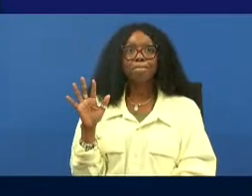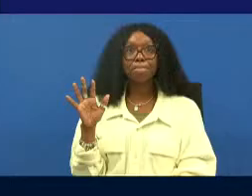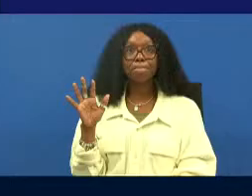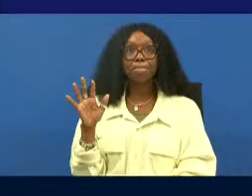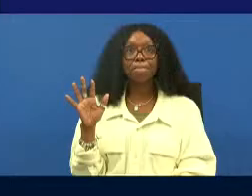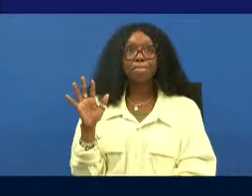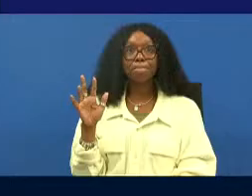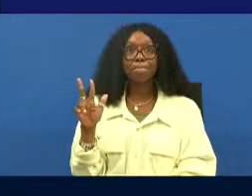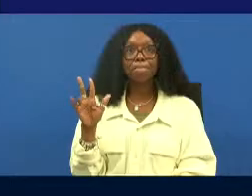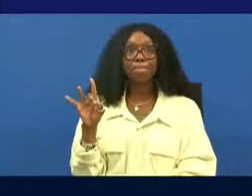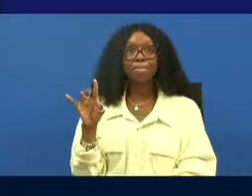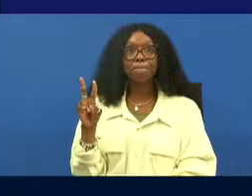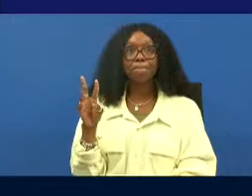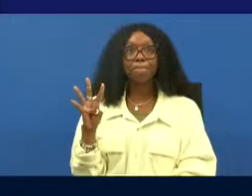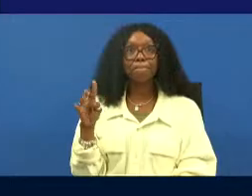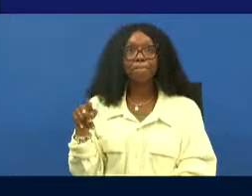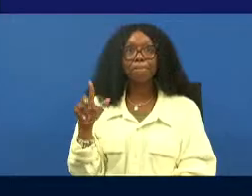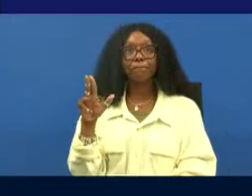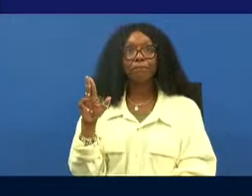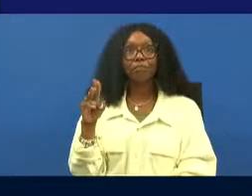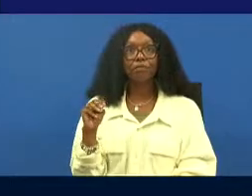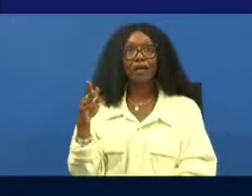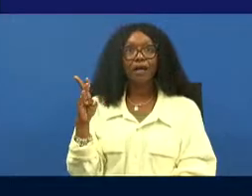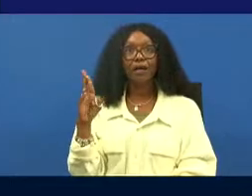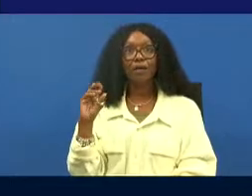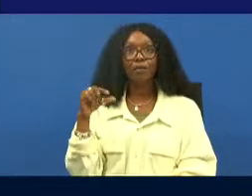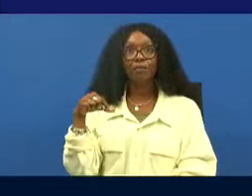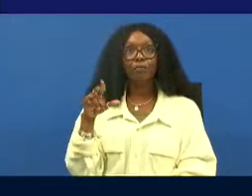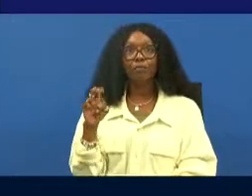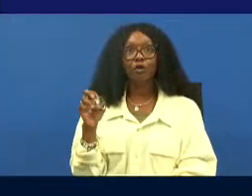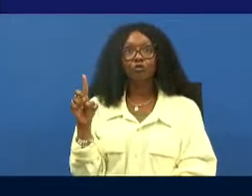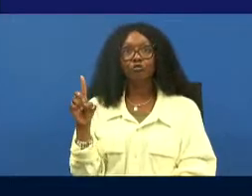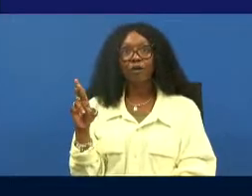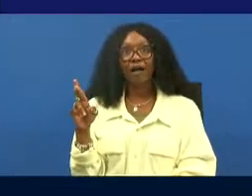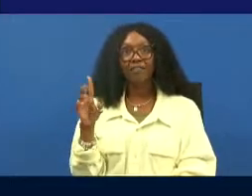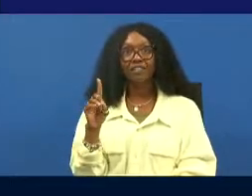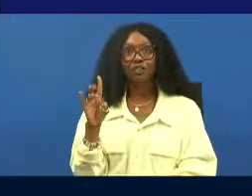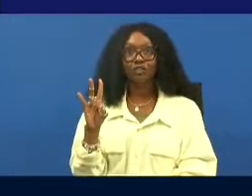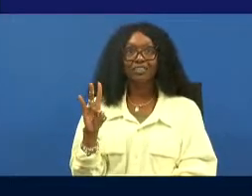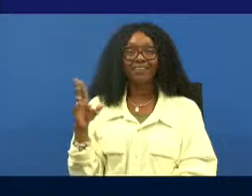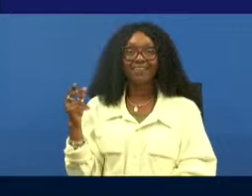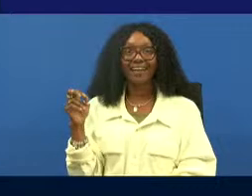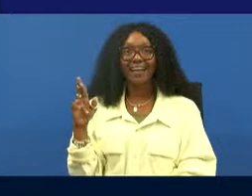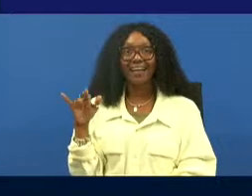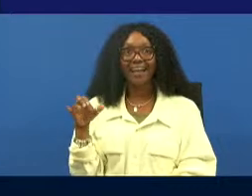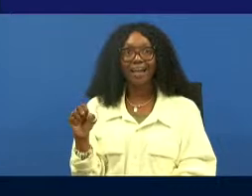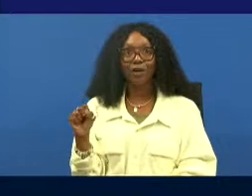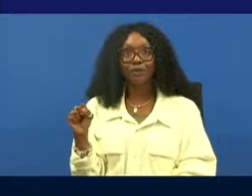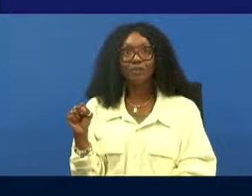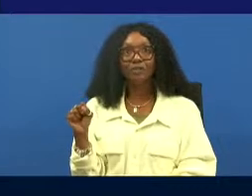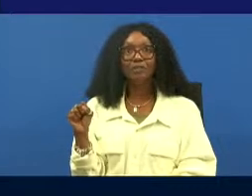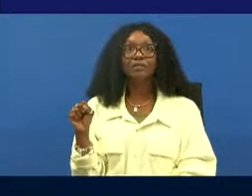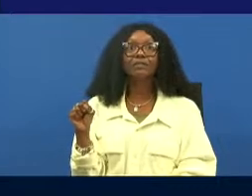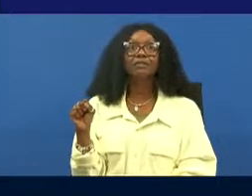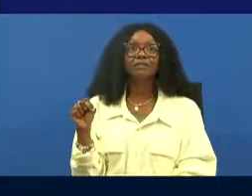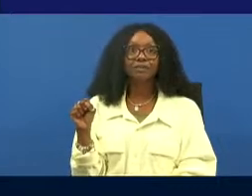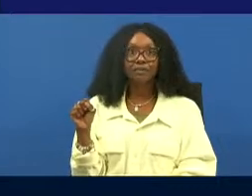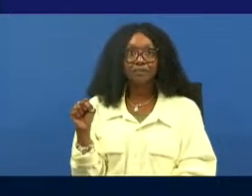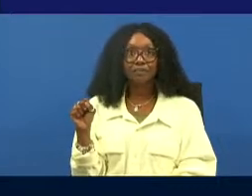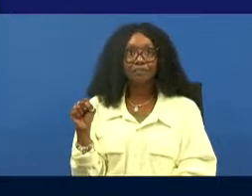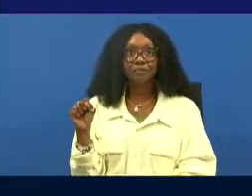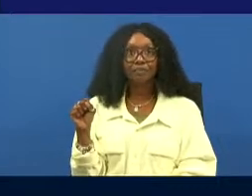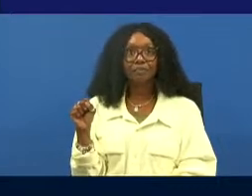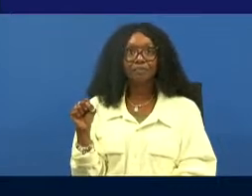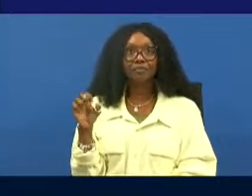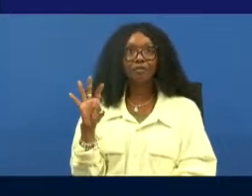Travis, 3824 Plumbrook Drive, Council District 7, Harris. Number 14, Alberta Sterling Smith and Isaiah